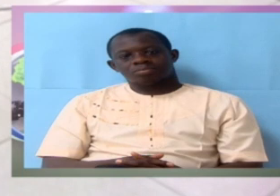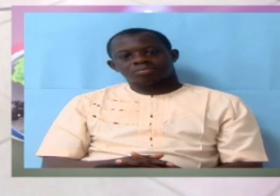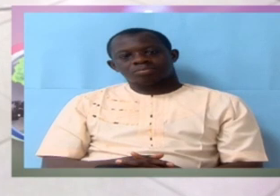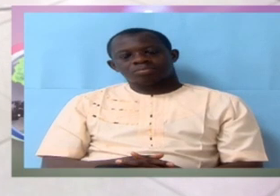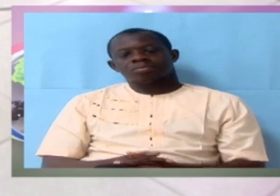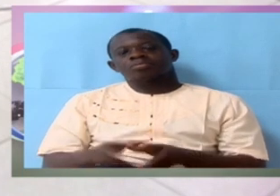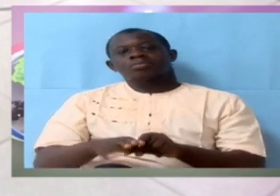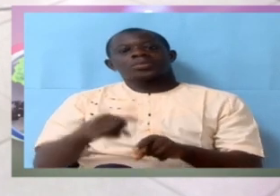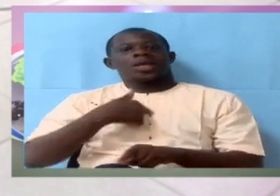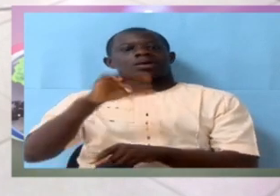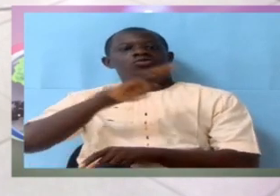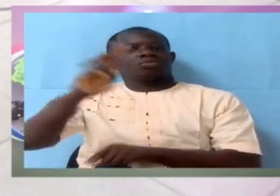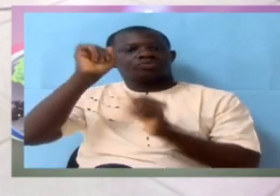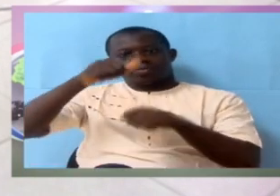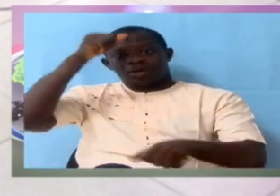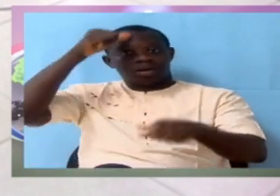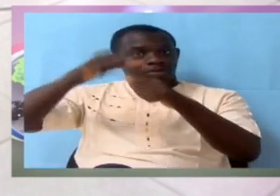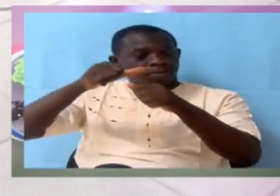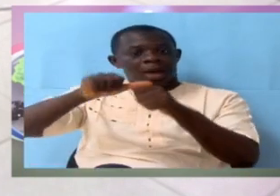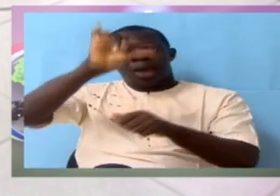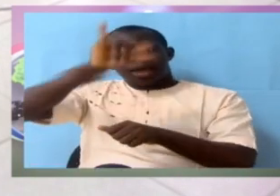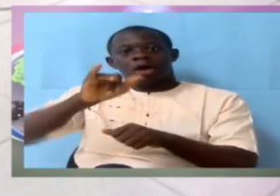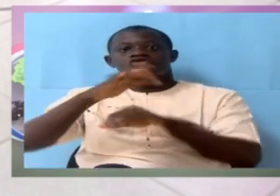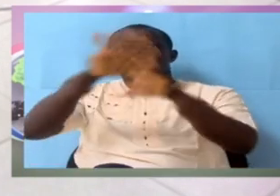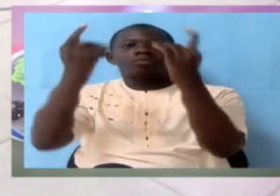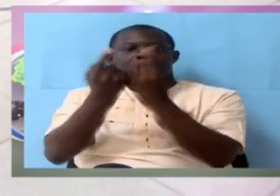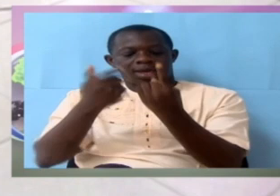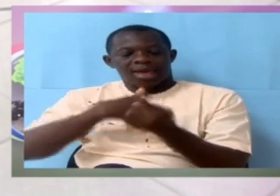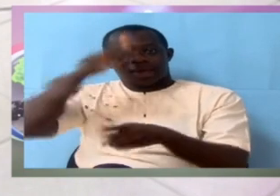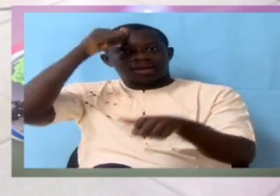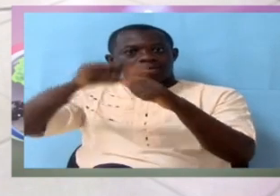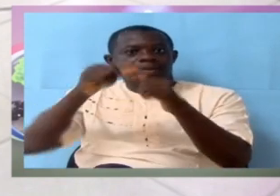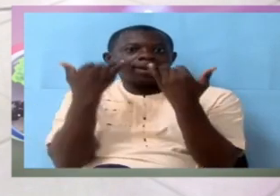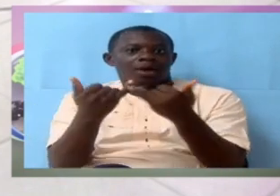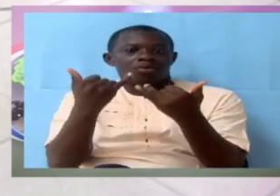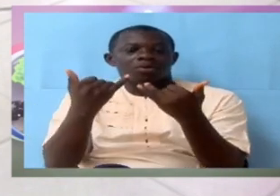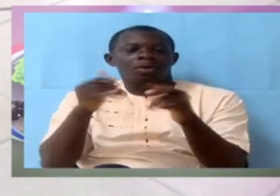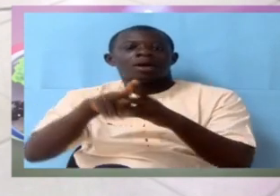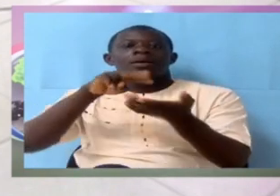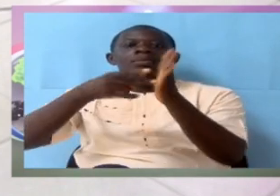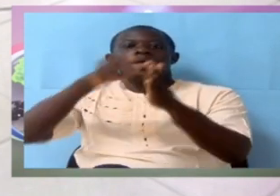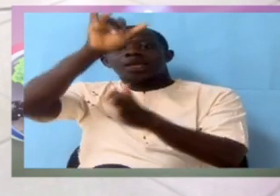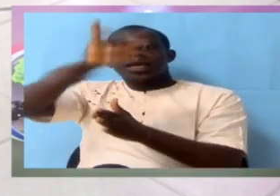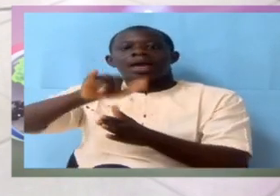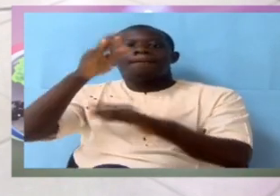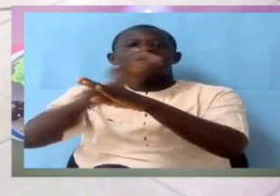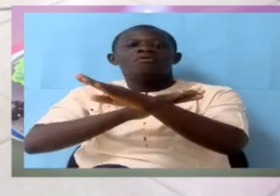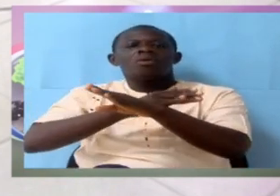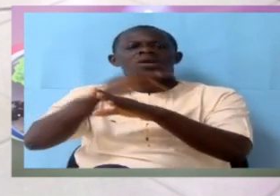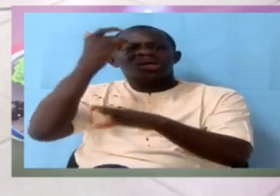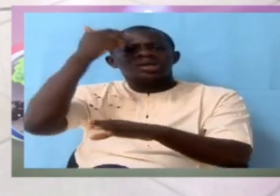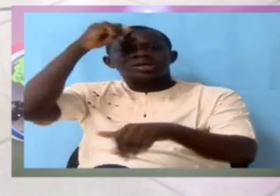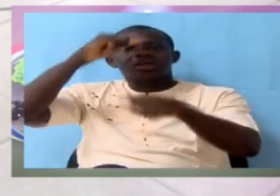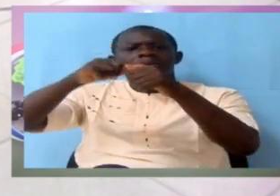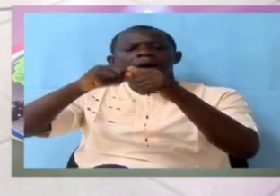Well, I cannot remember the year, but something I remember right now is that the year that those witch hunters came here,